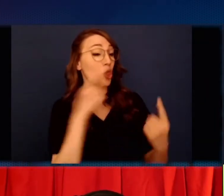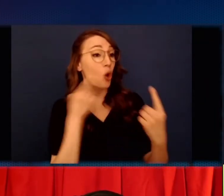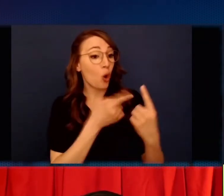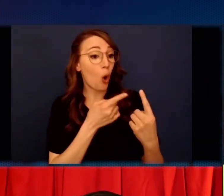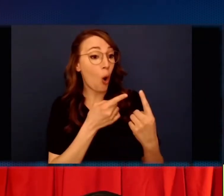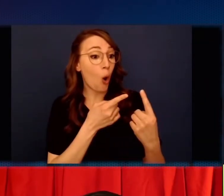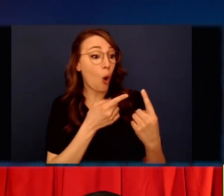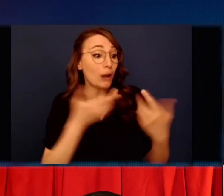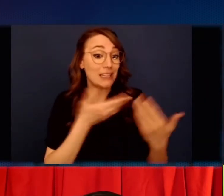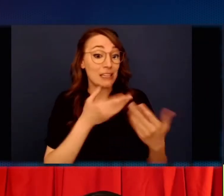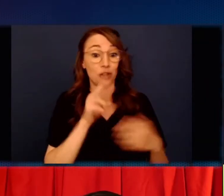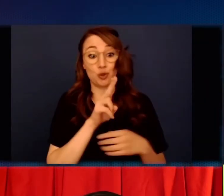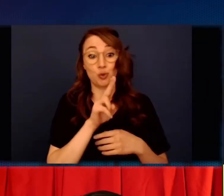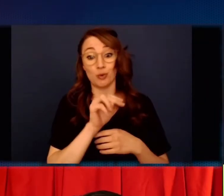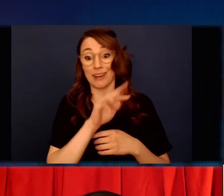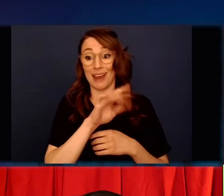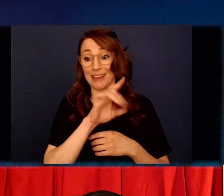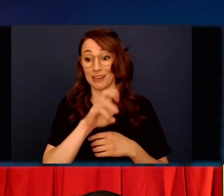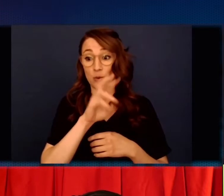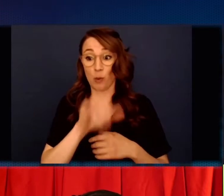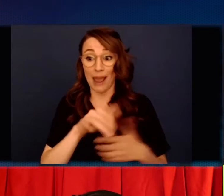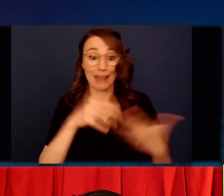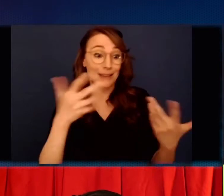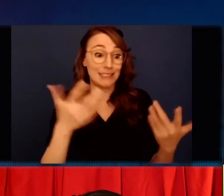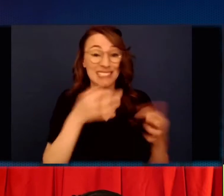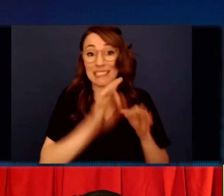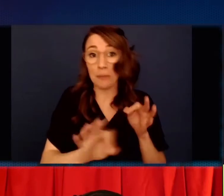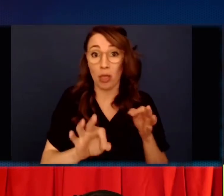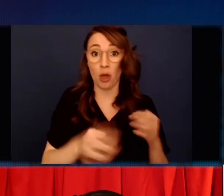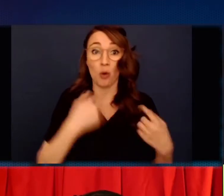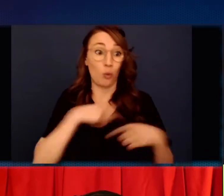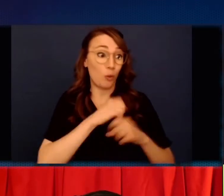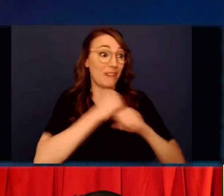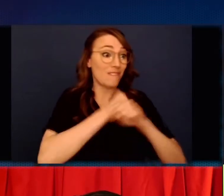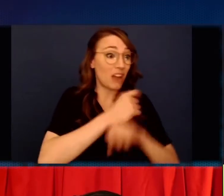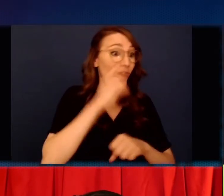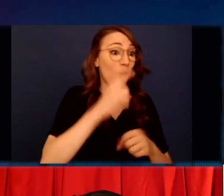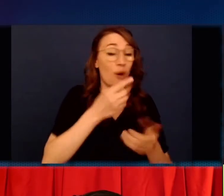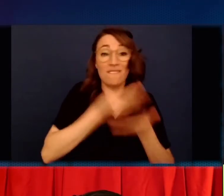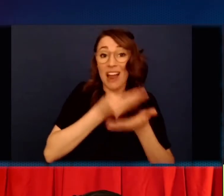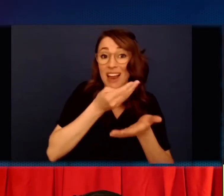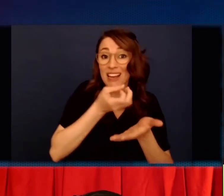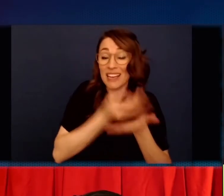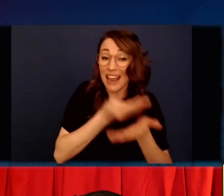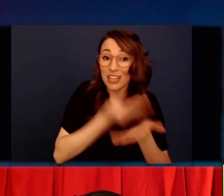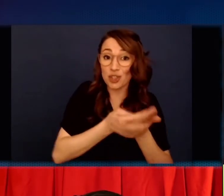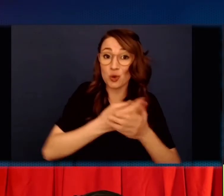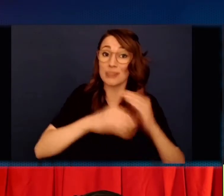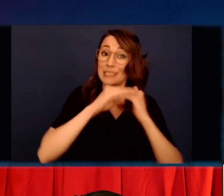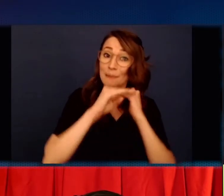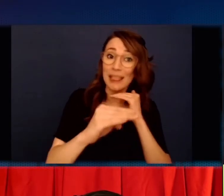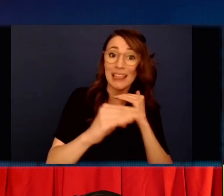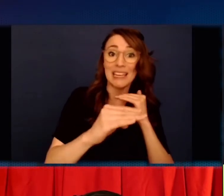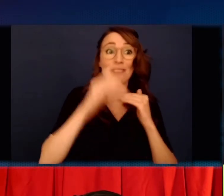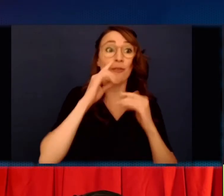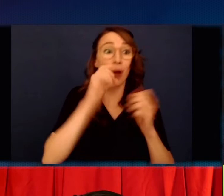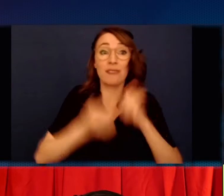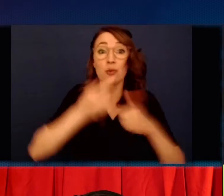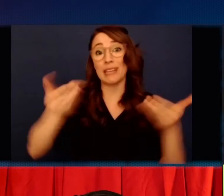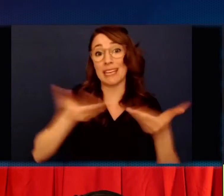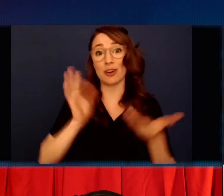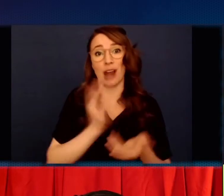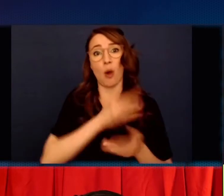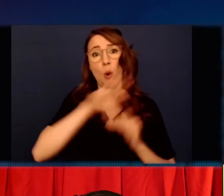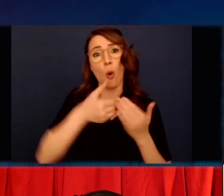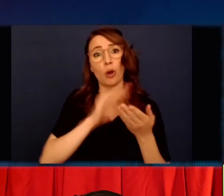Frederick County is pretty simple. We fight for the health, education, and financial stability of every person in our community. And